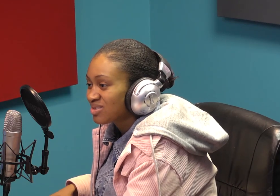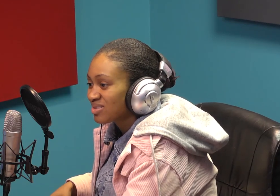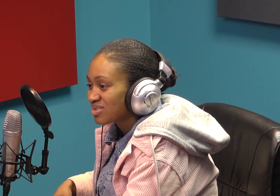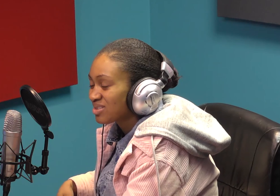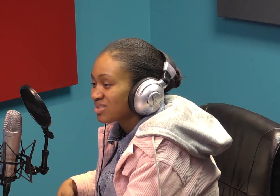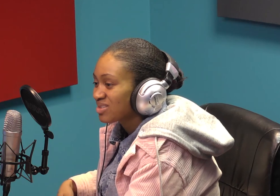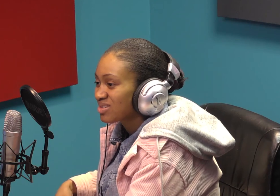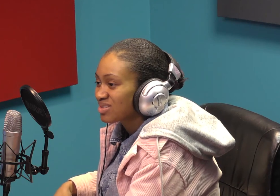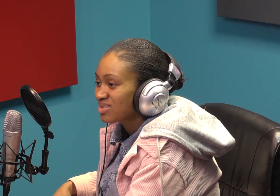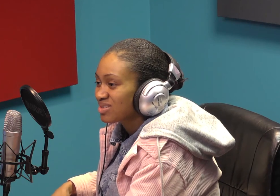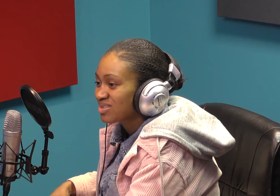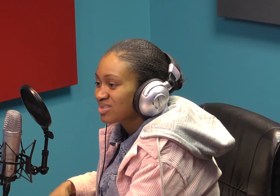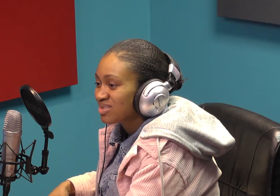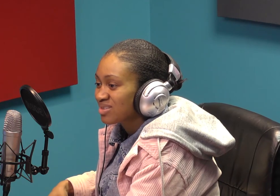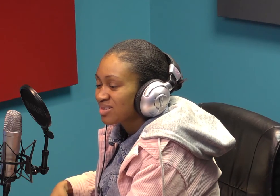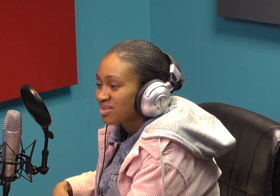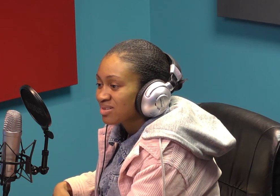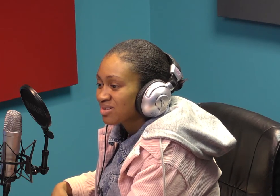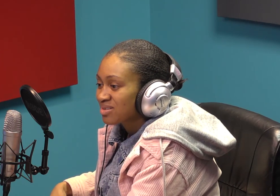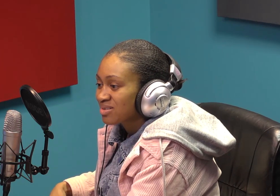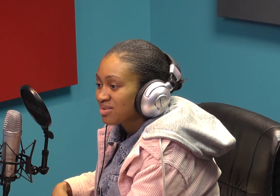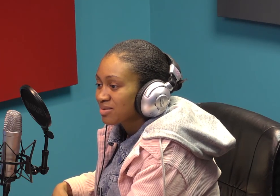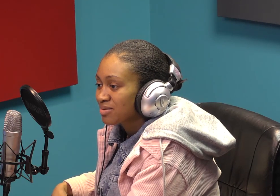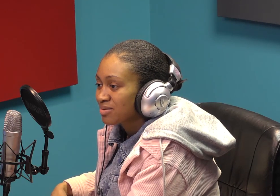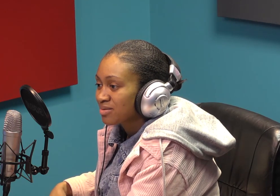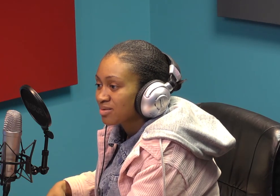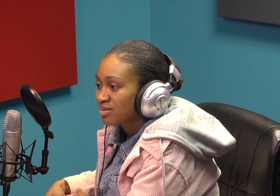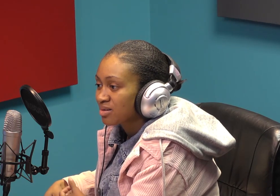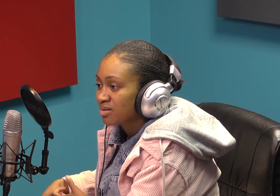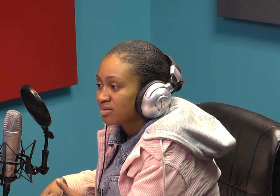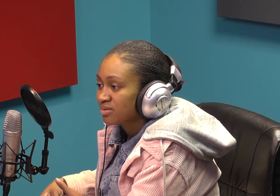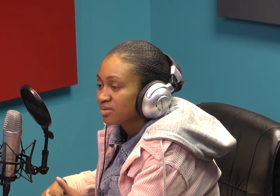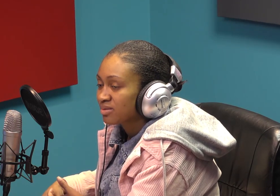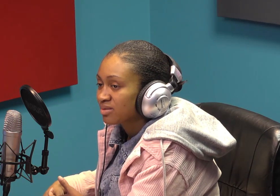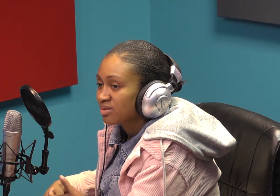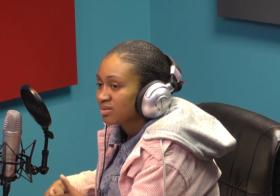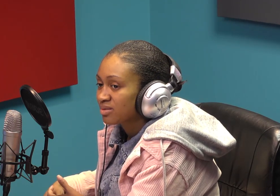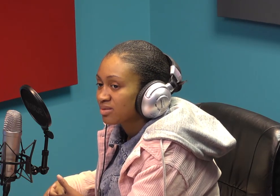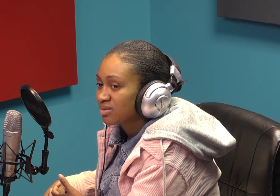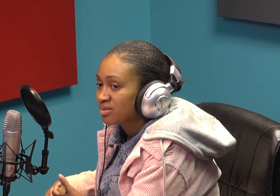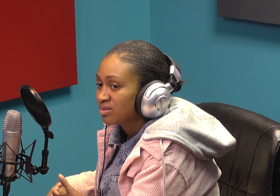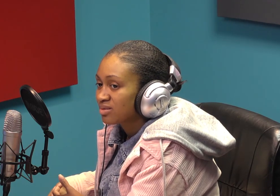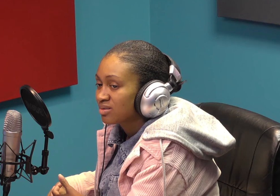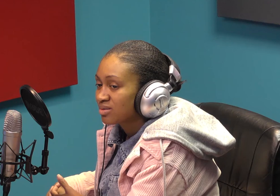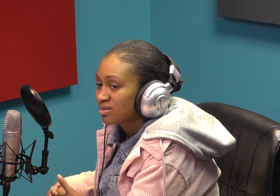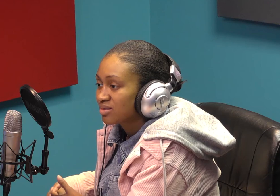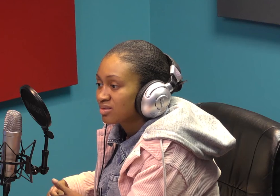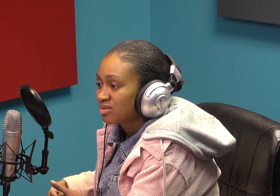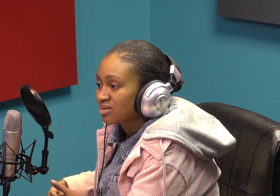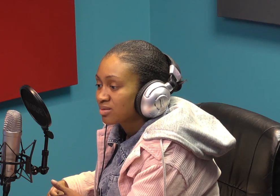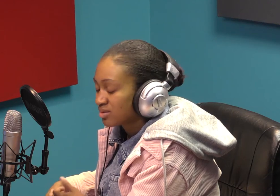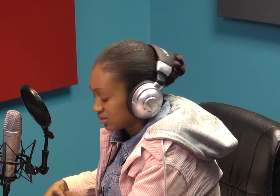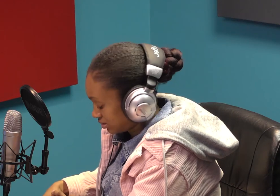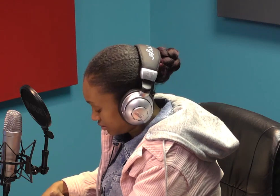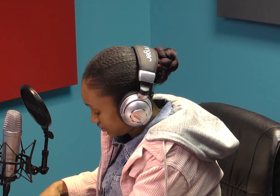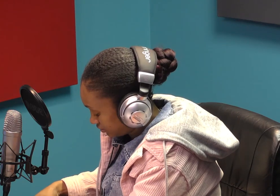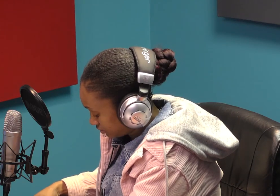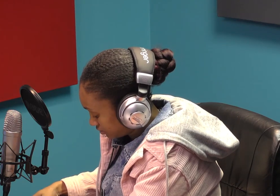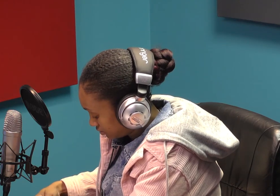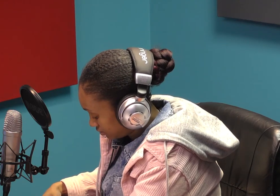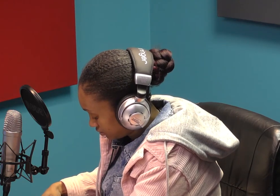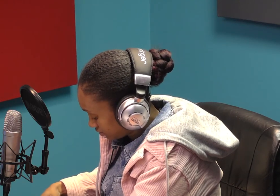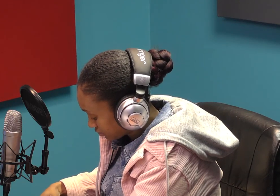dinner. Okay. Yeah. And something that I really hated, I don't know that I got more than,